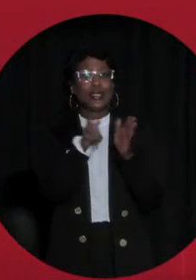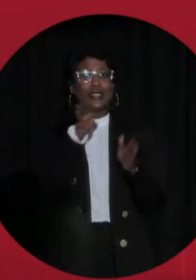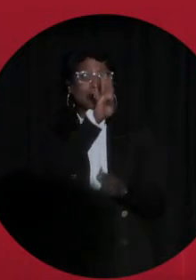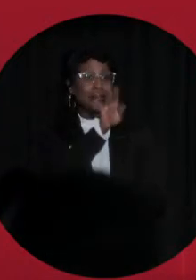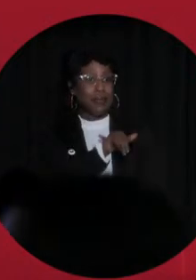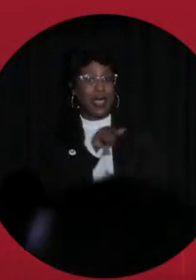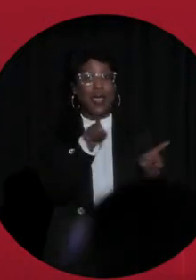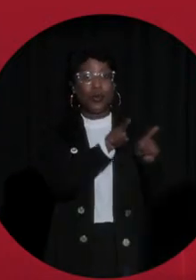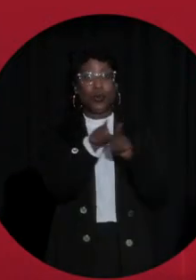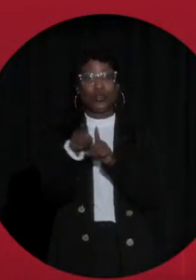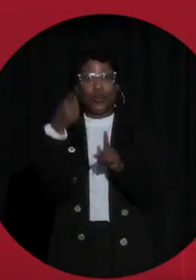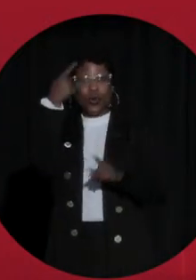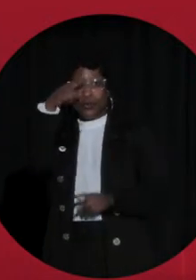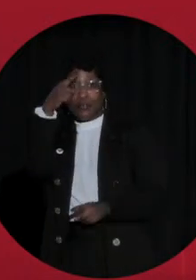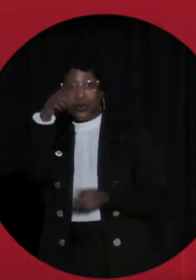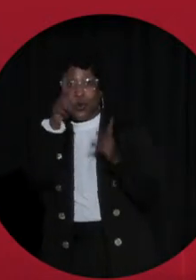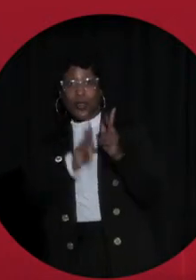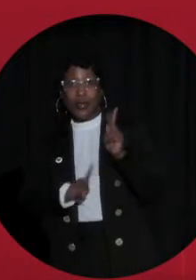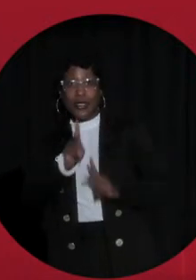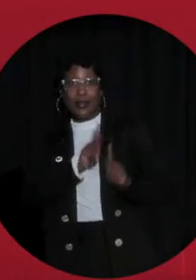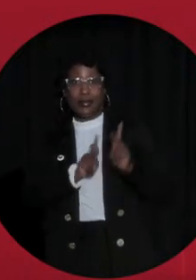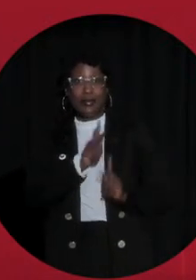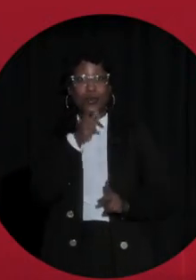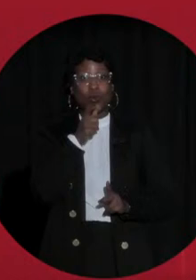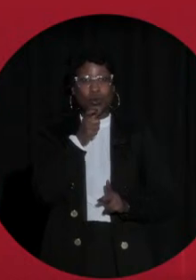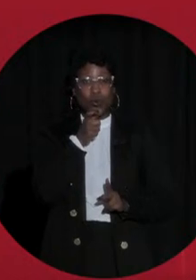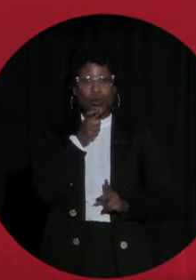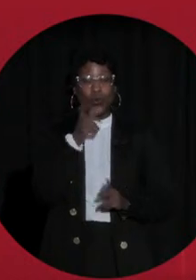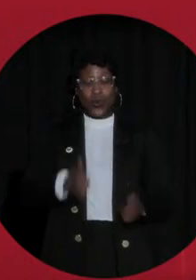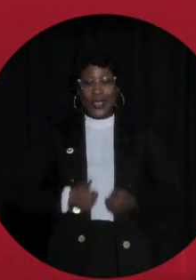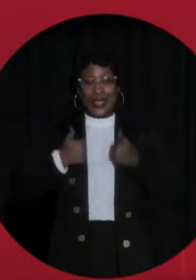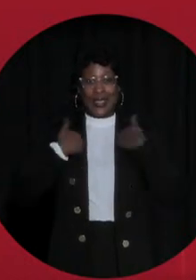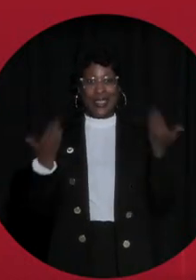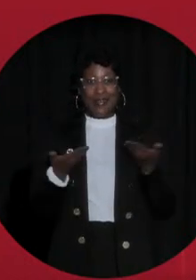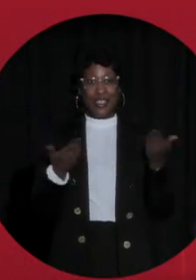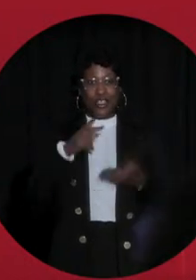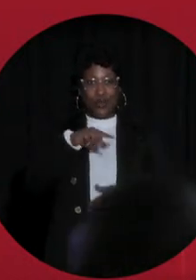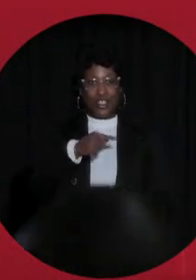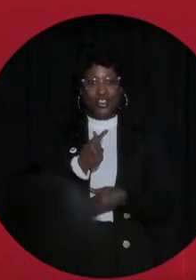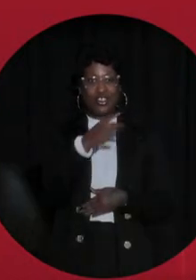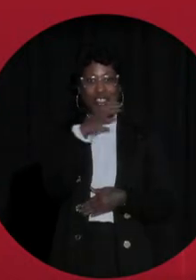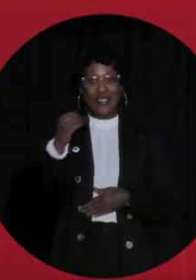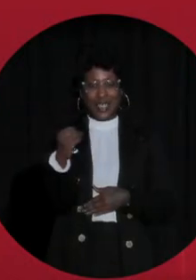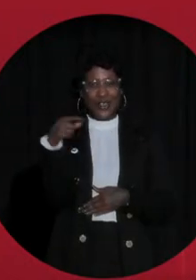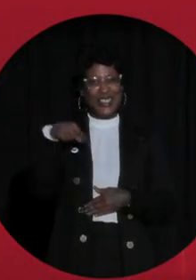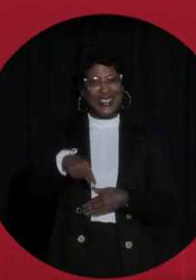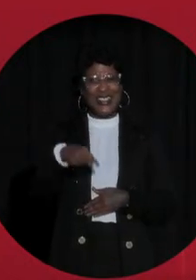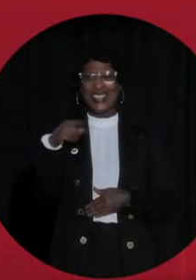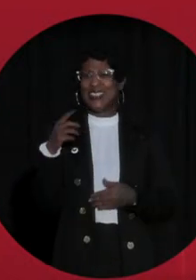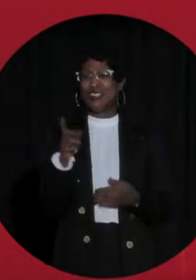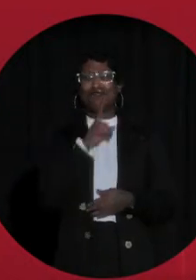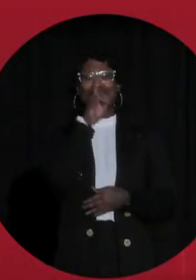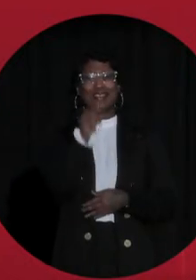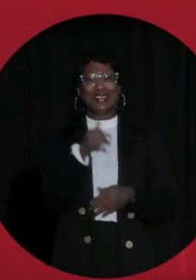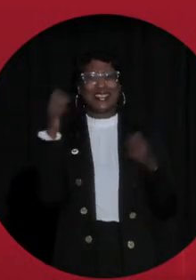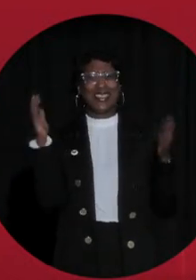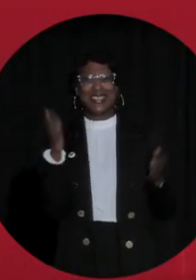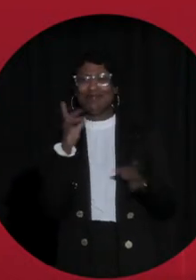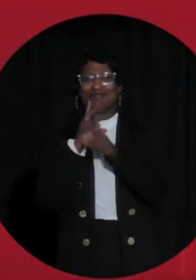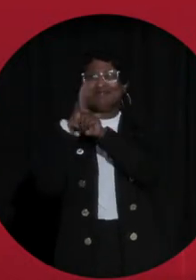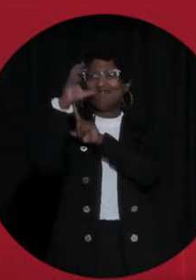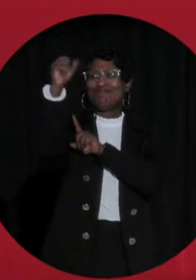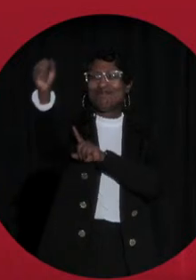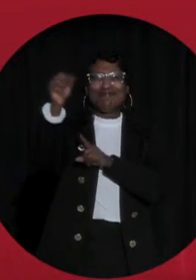people of Prince George's County. This is a significant and historic occasion for all in